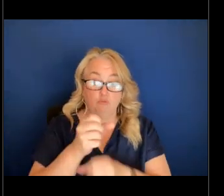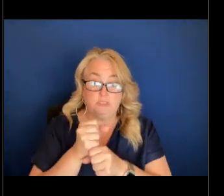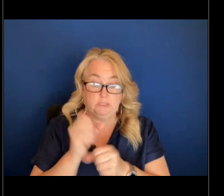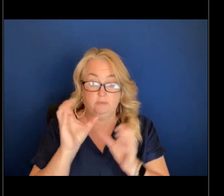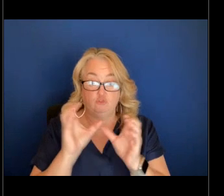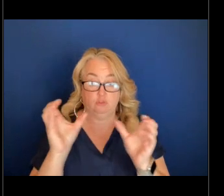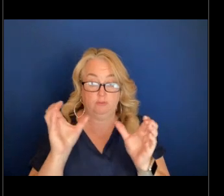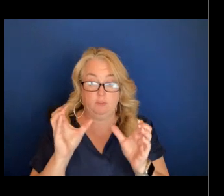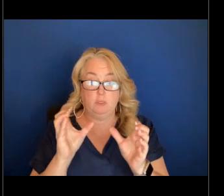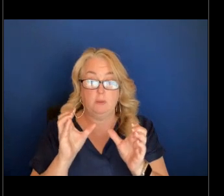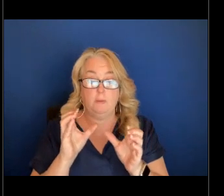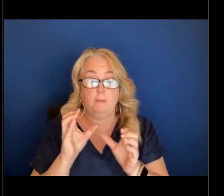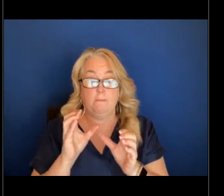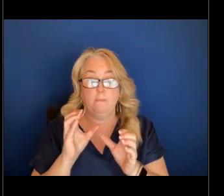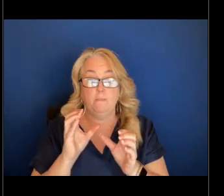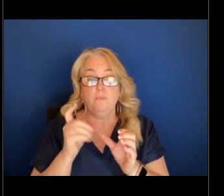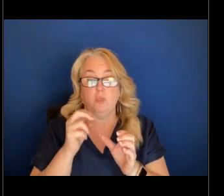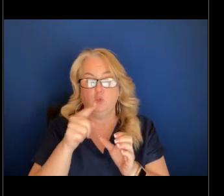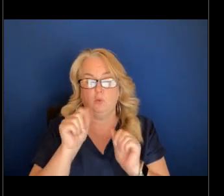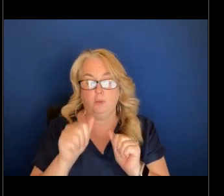email us at